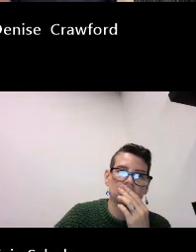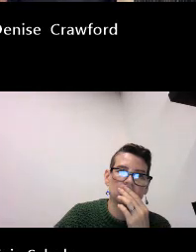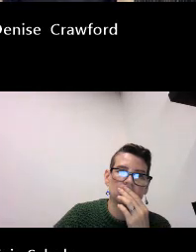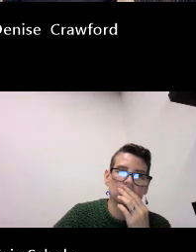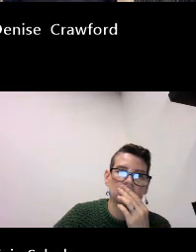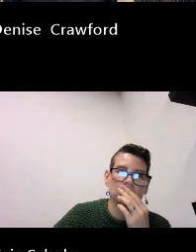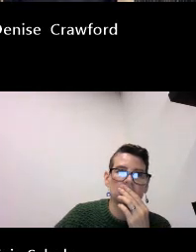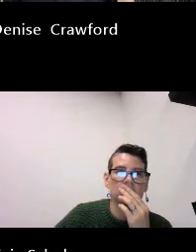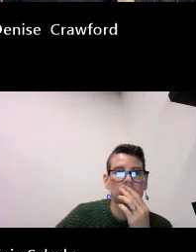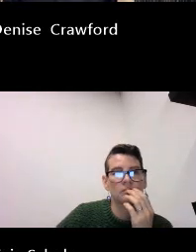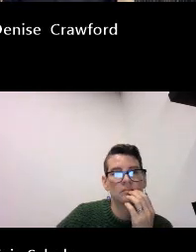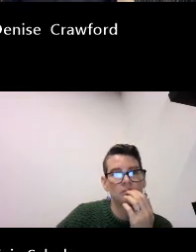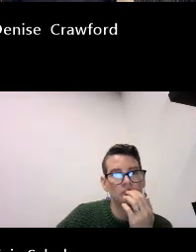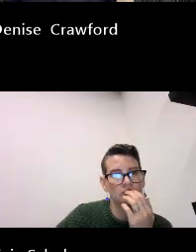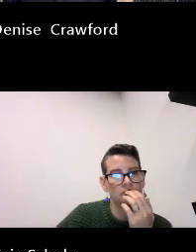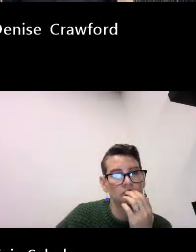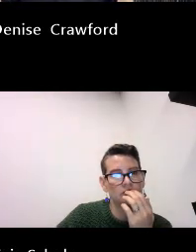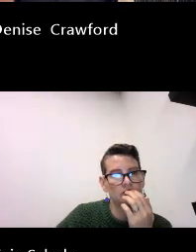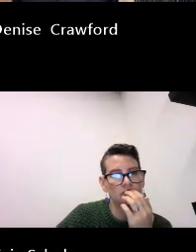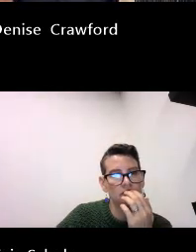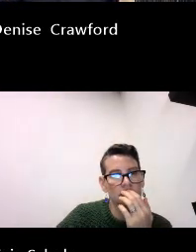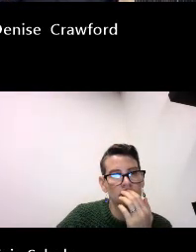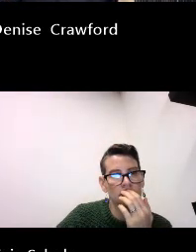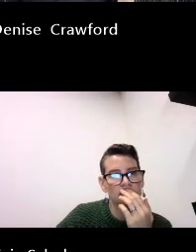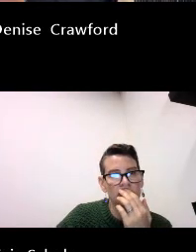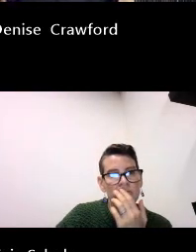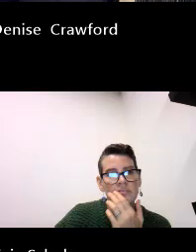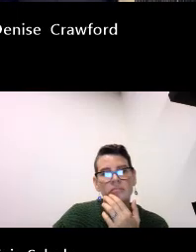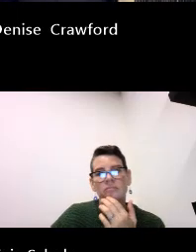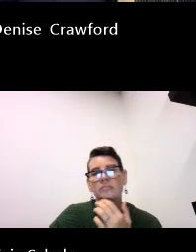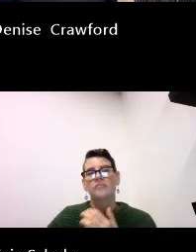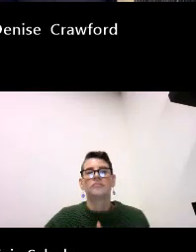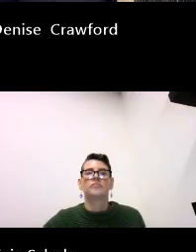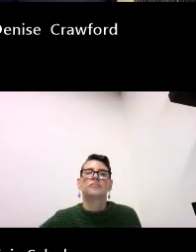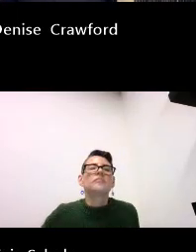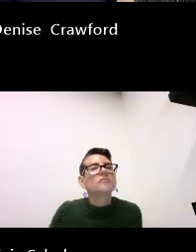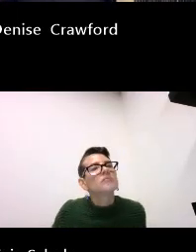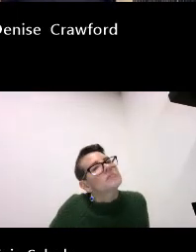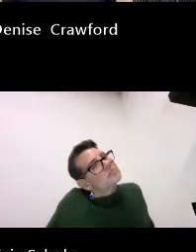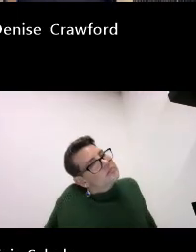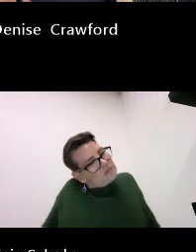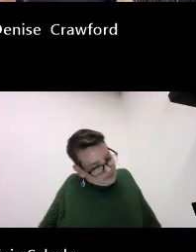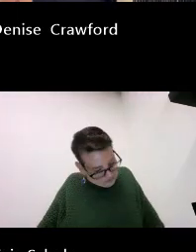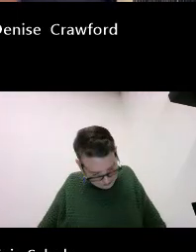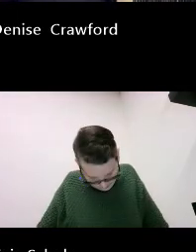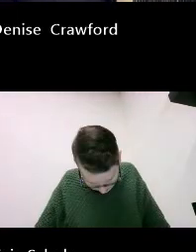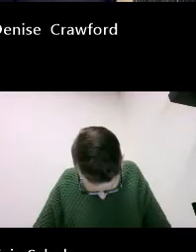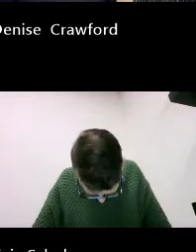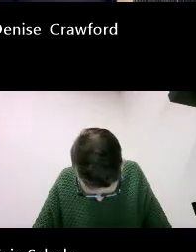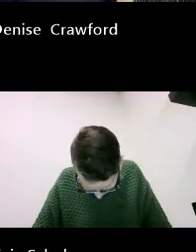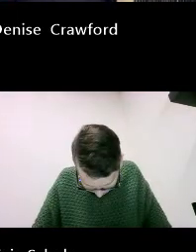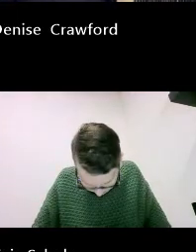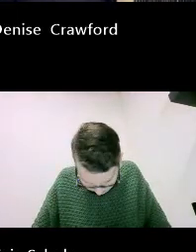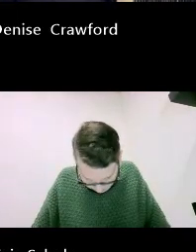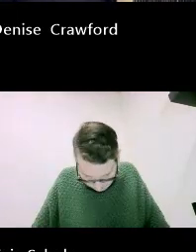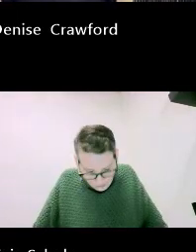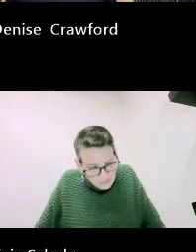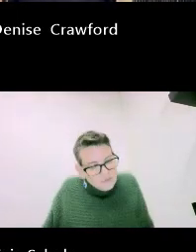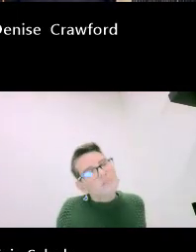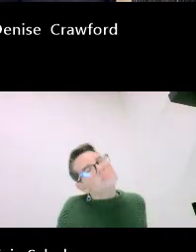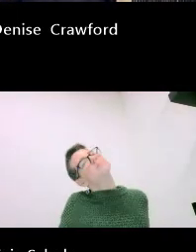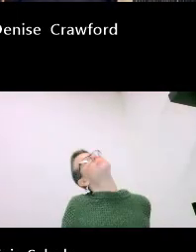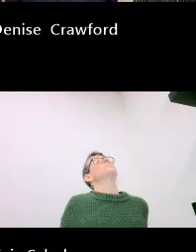to complete a comprehensive assessment, that's the what. And at the outpatient behavioral health clinic, that's the where, following